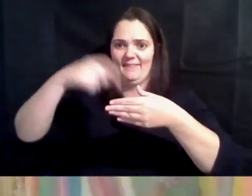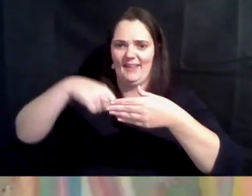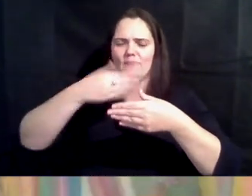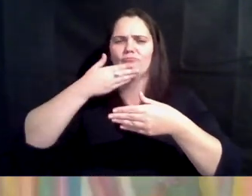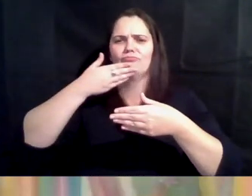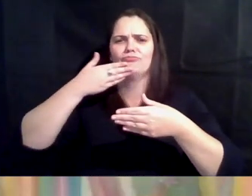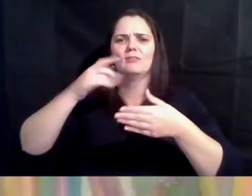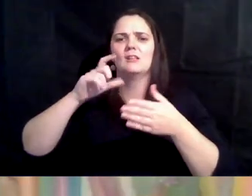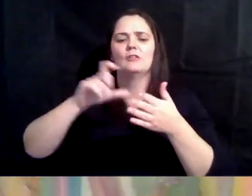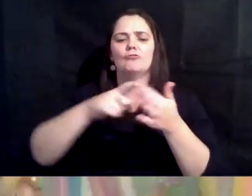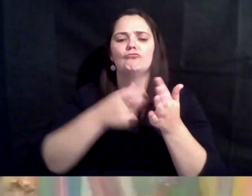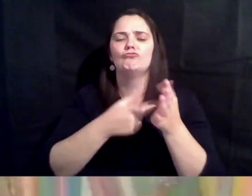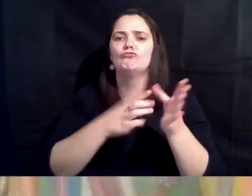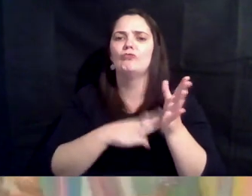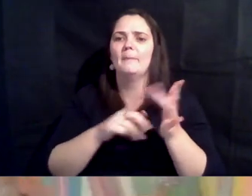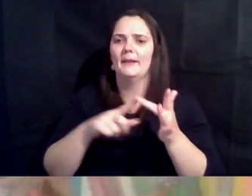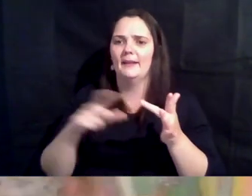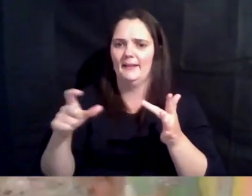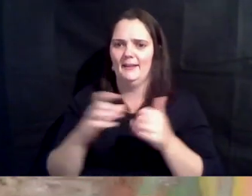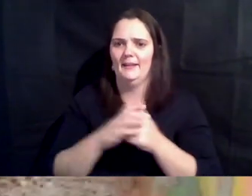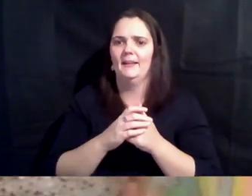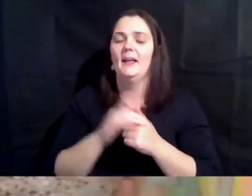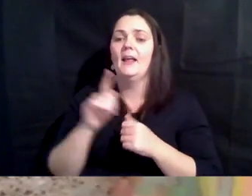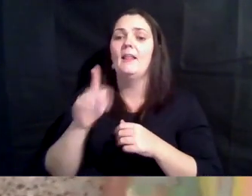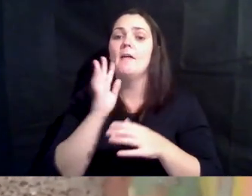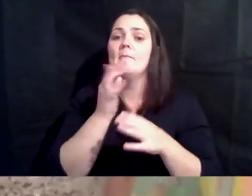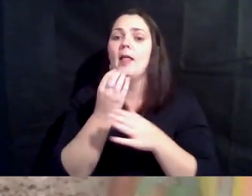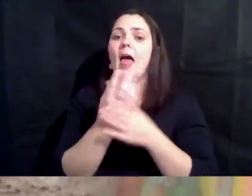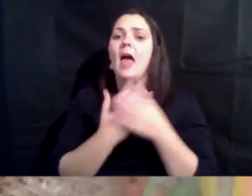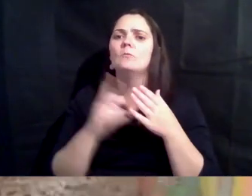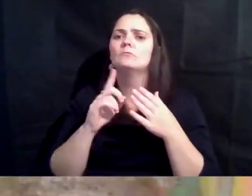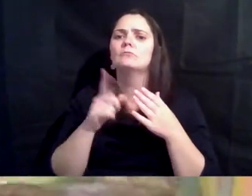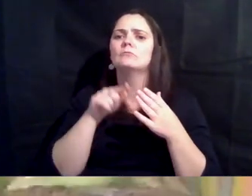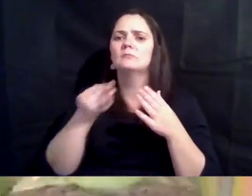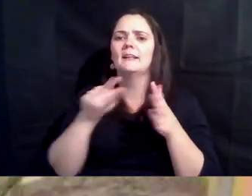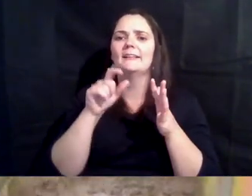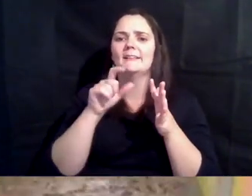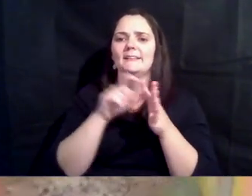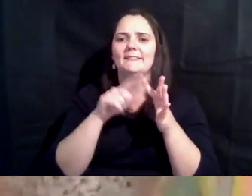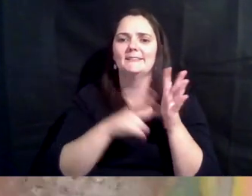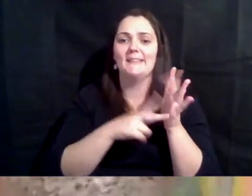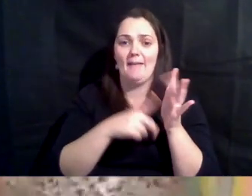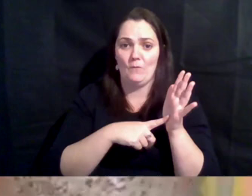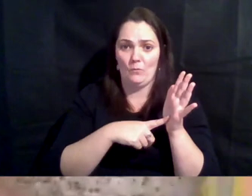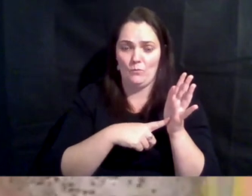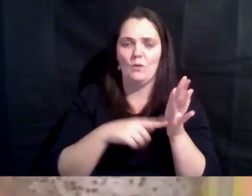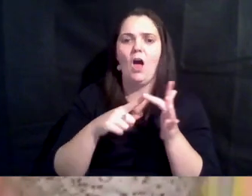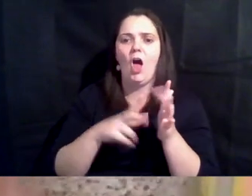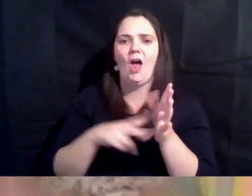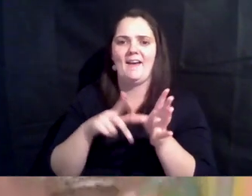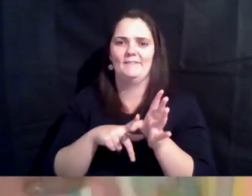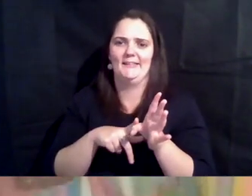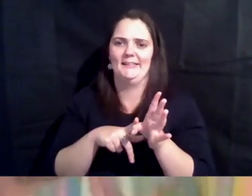I love these little ceramics and I put all these fun things. This is a devil's ivy, but I think it's a monstera that we've got here. It's